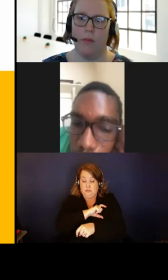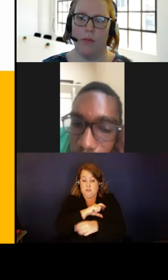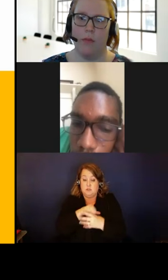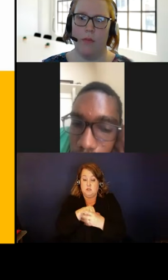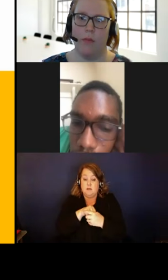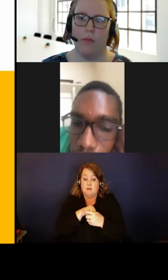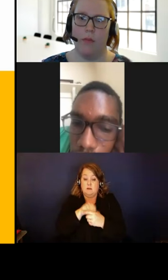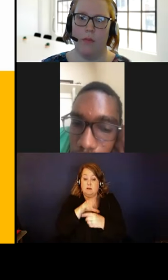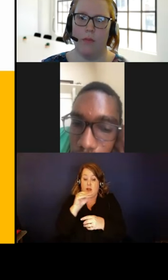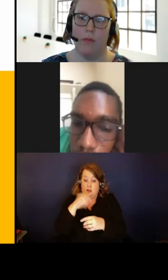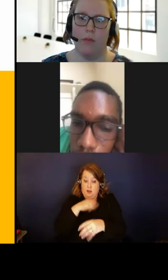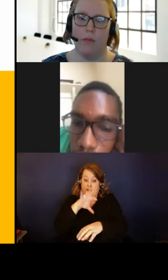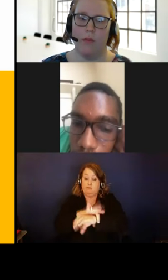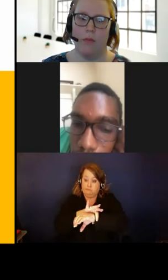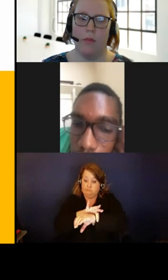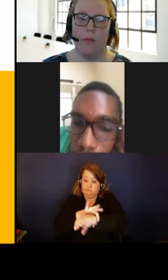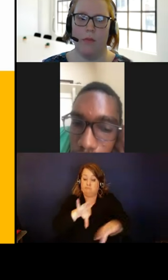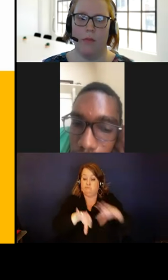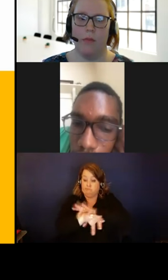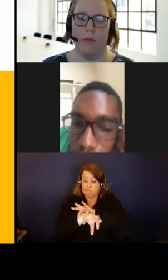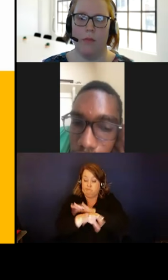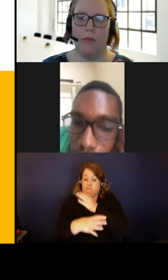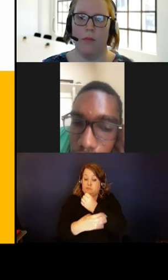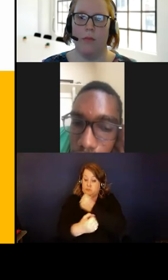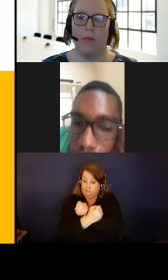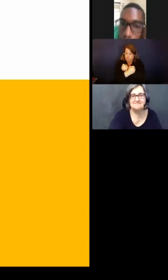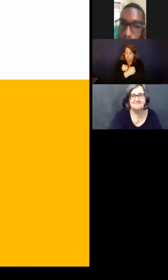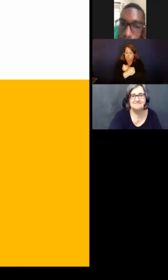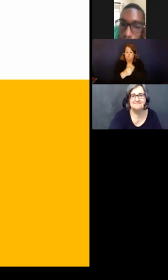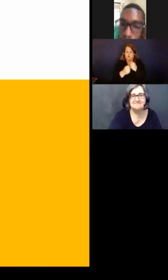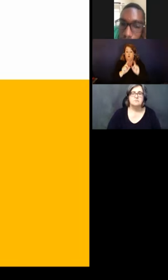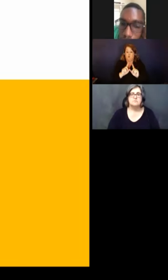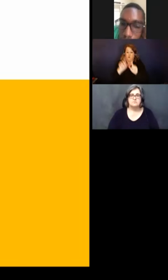they put handcuffs on me and took me to their